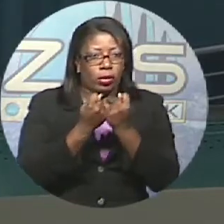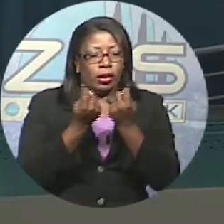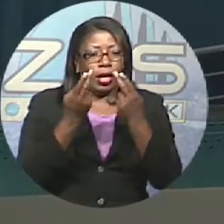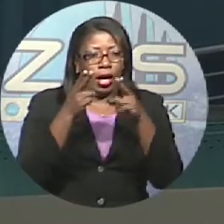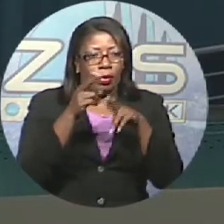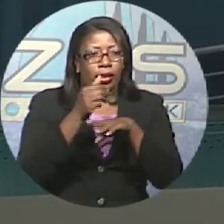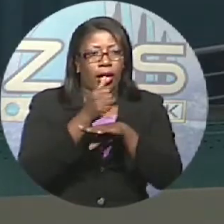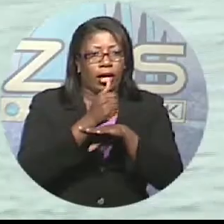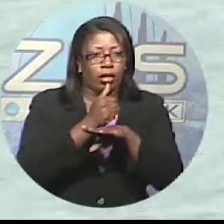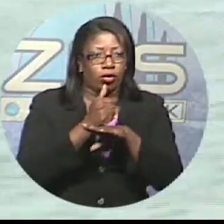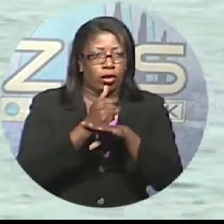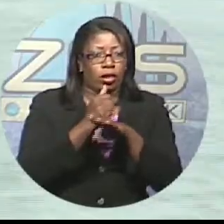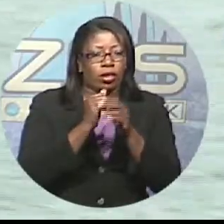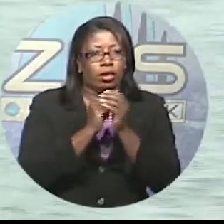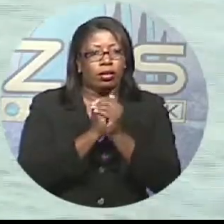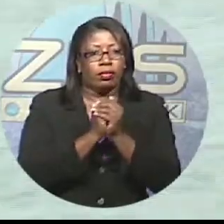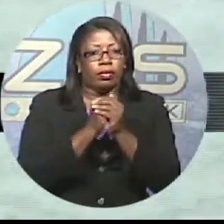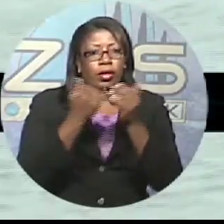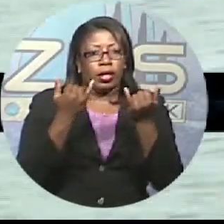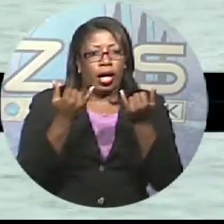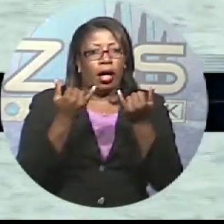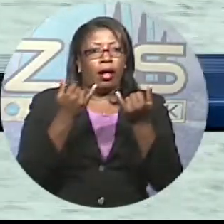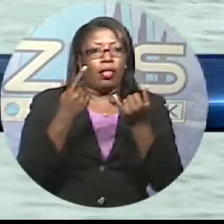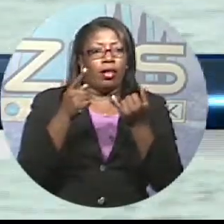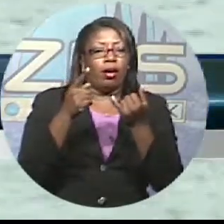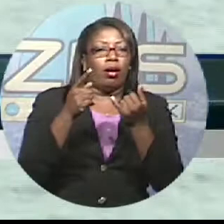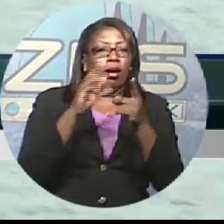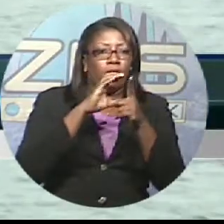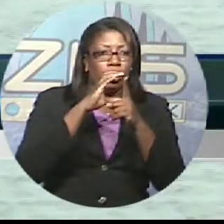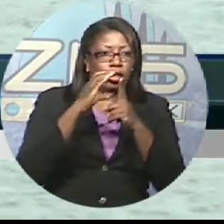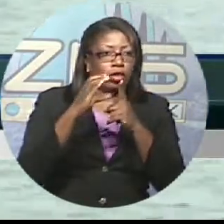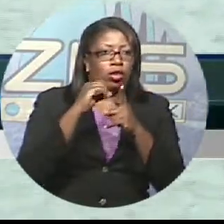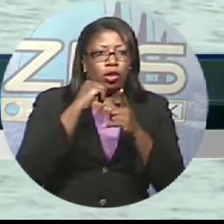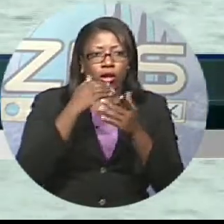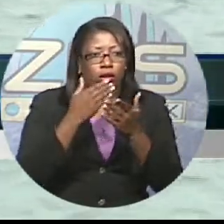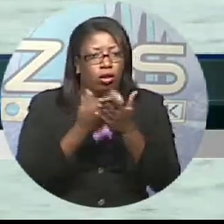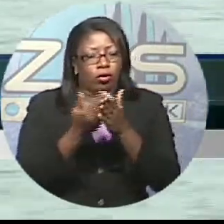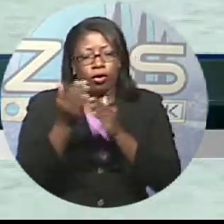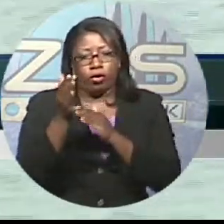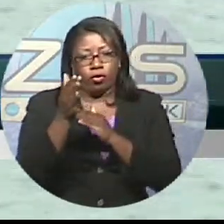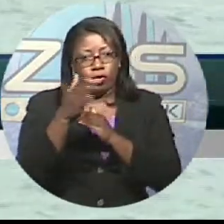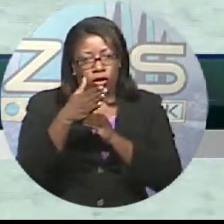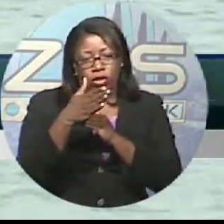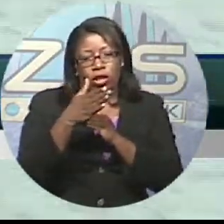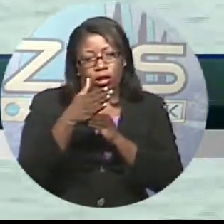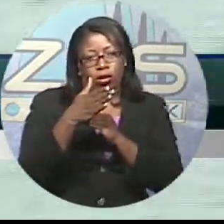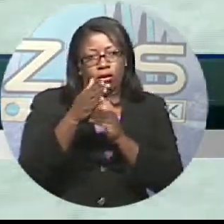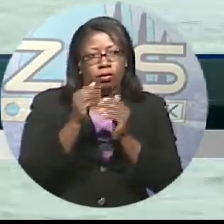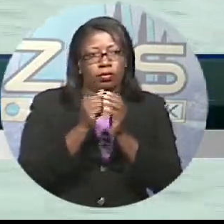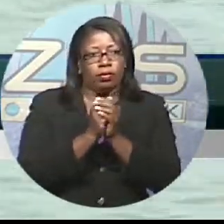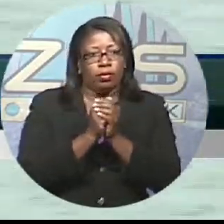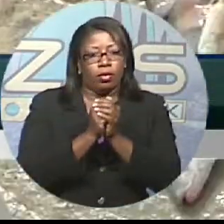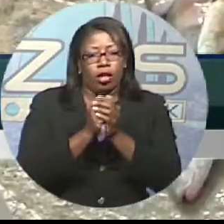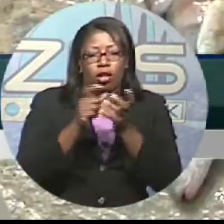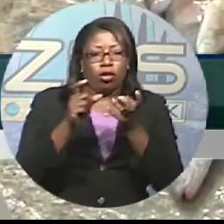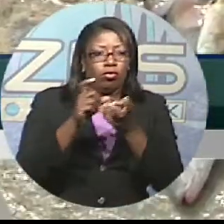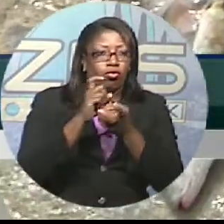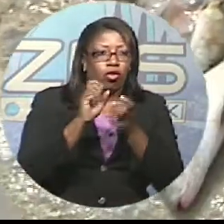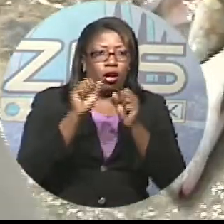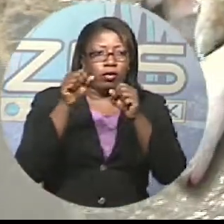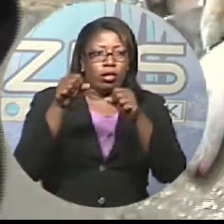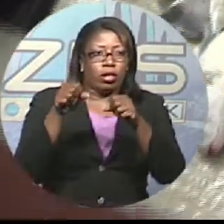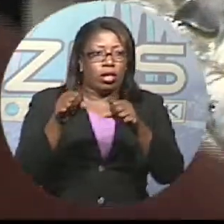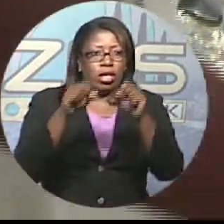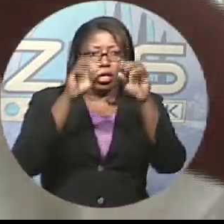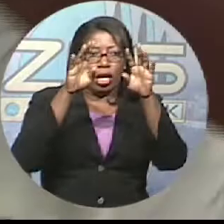big yard. Conditions were not conducive at all for any type of fishing on Saturday past. High winds, rough seas, light